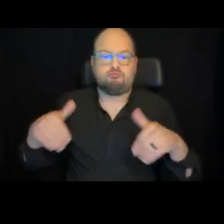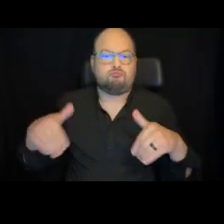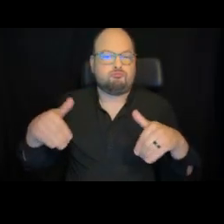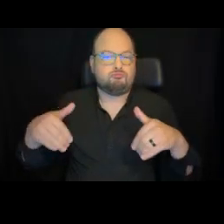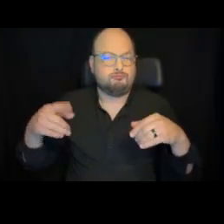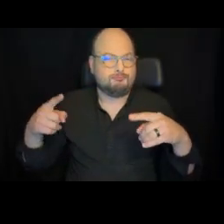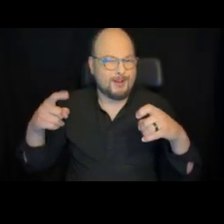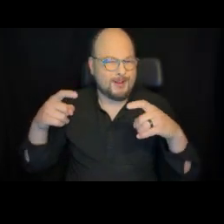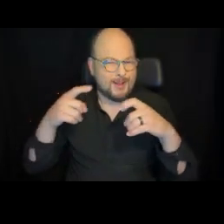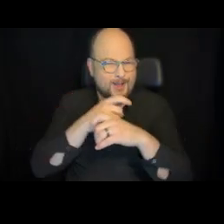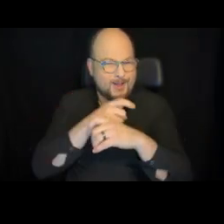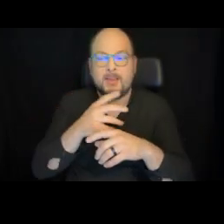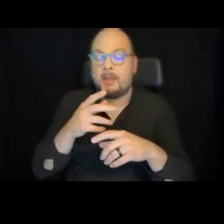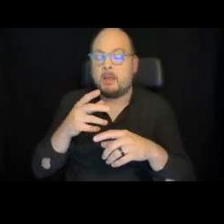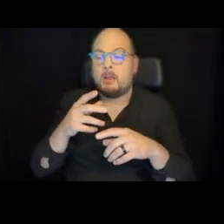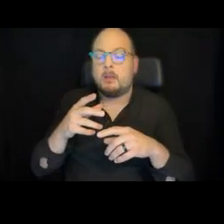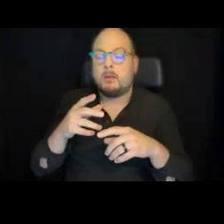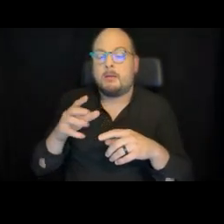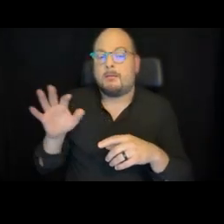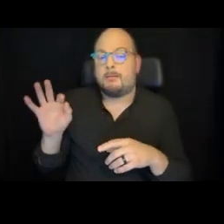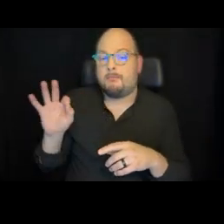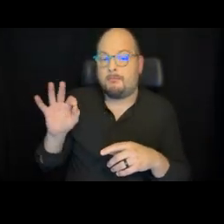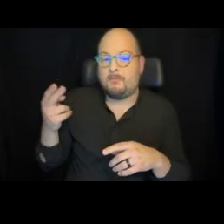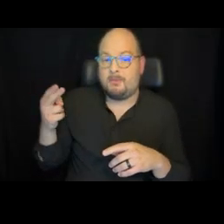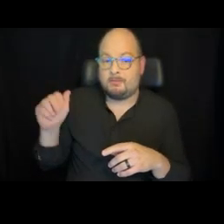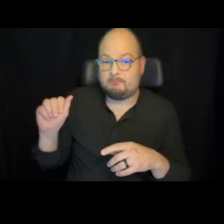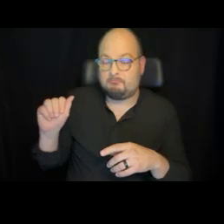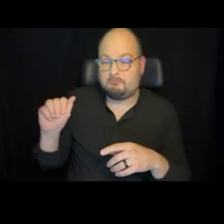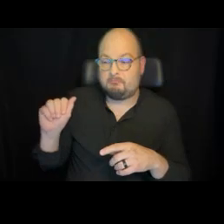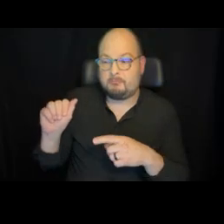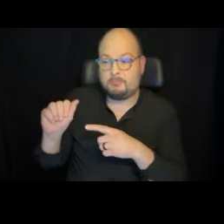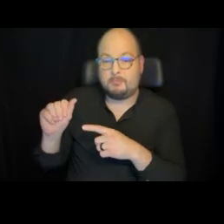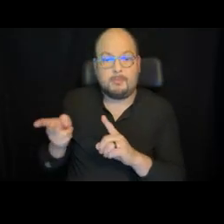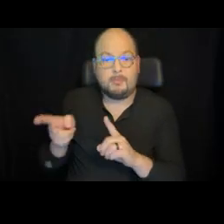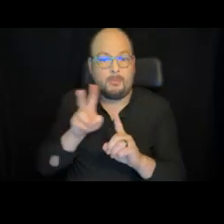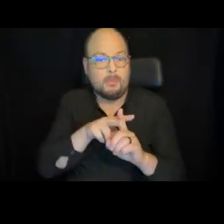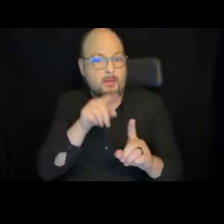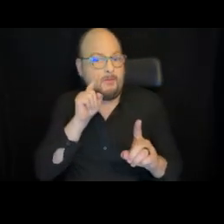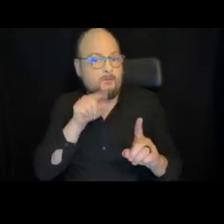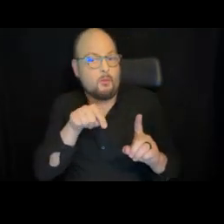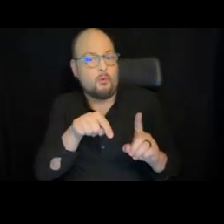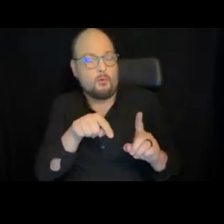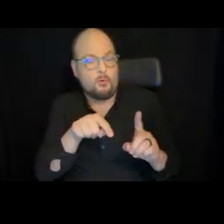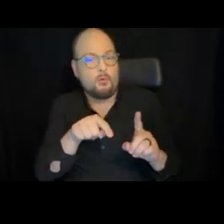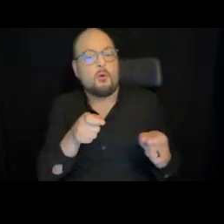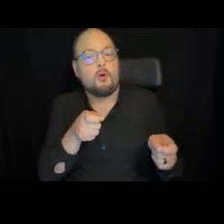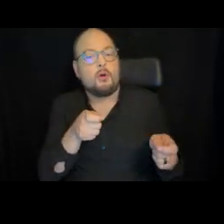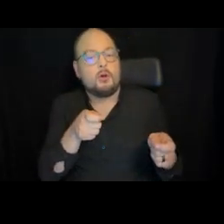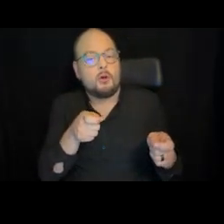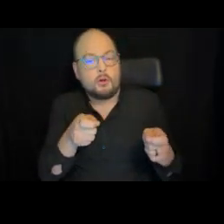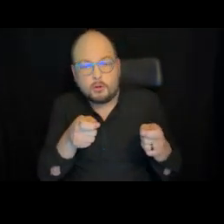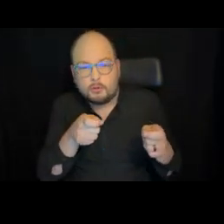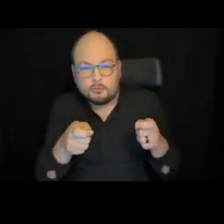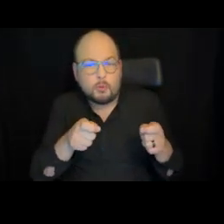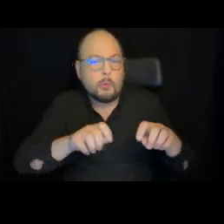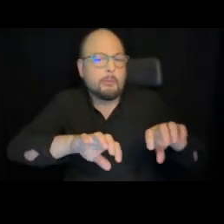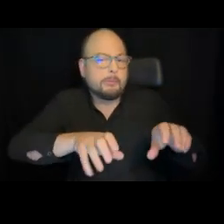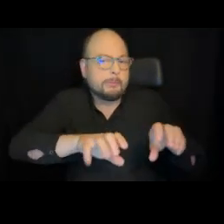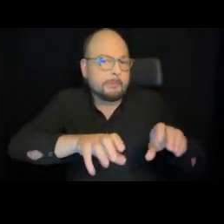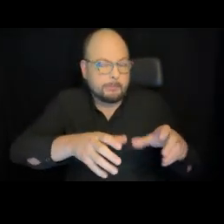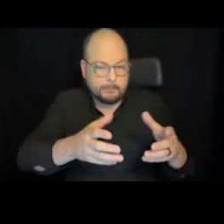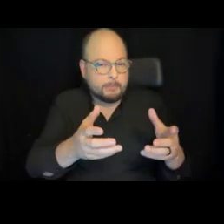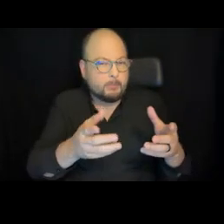question. So while the FHA does not apply to the location of controls or operating mechanisms